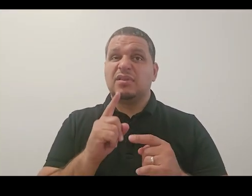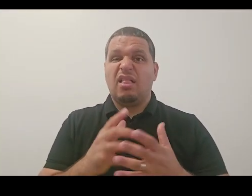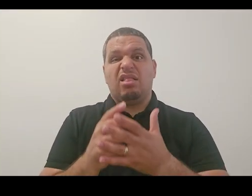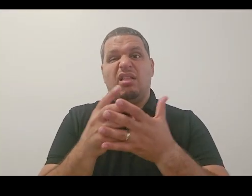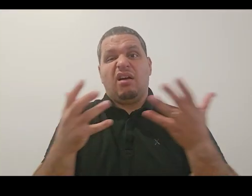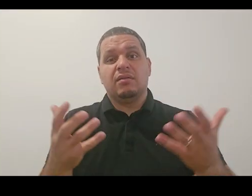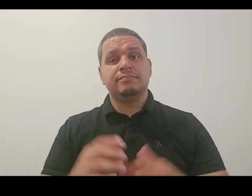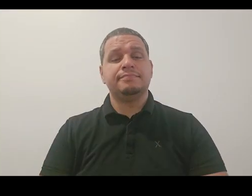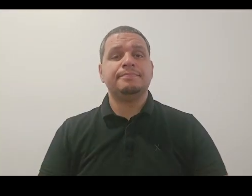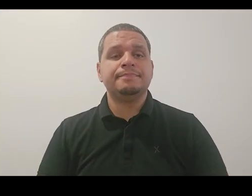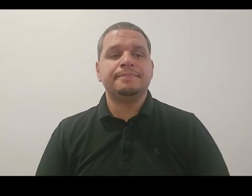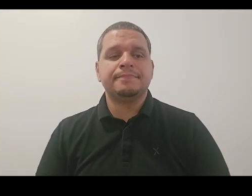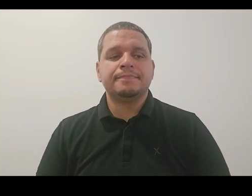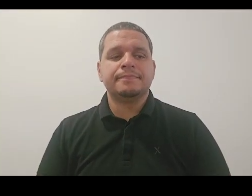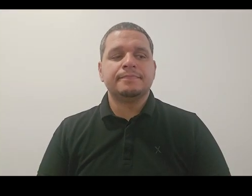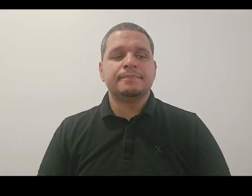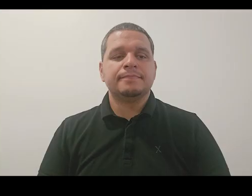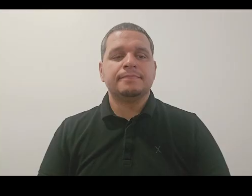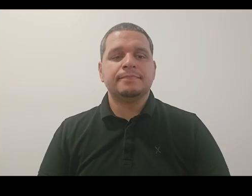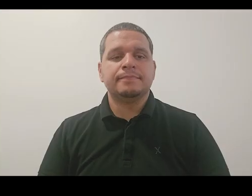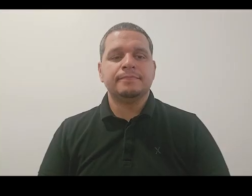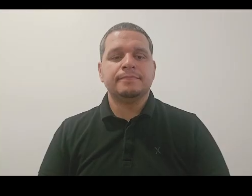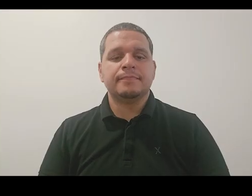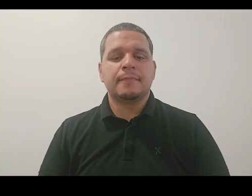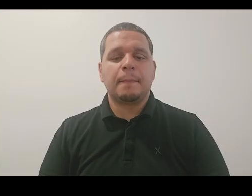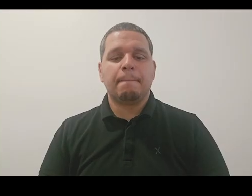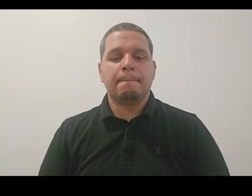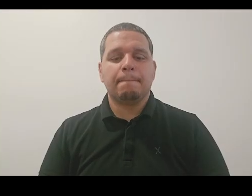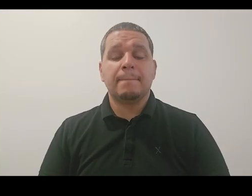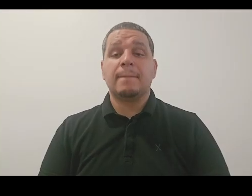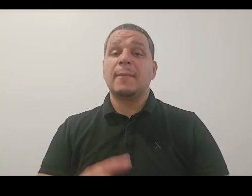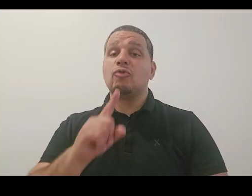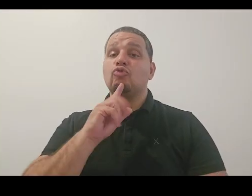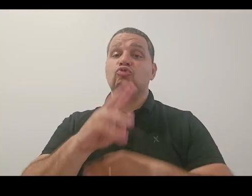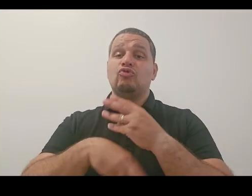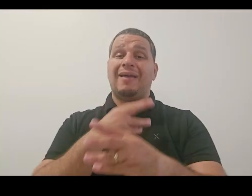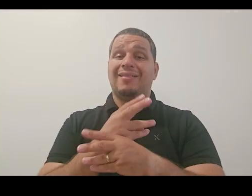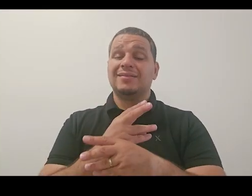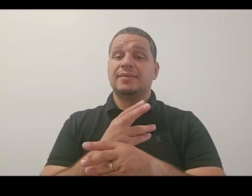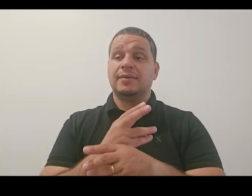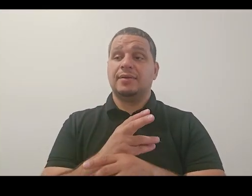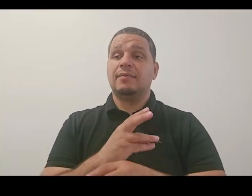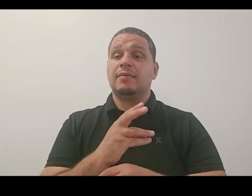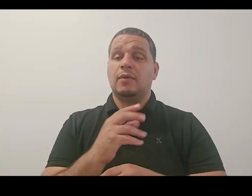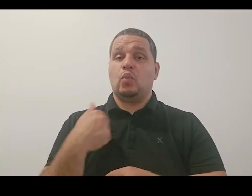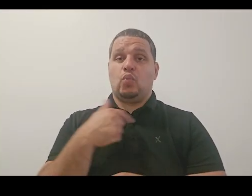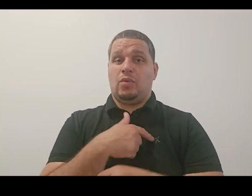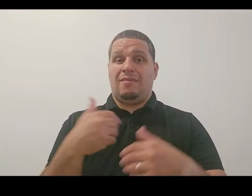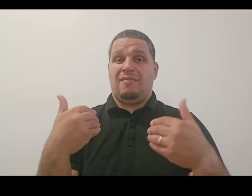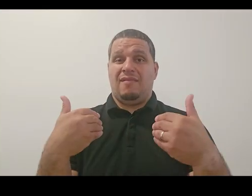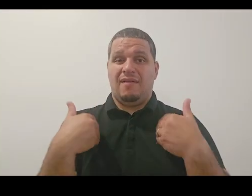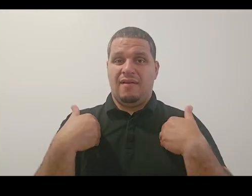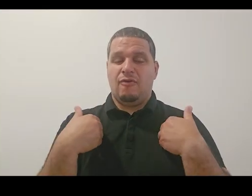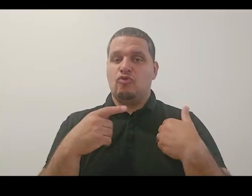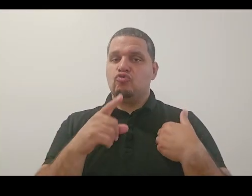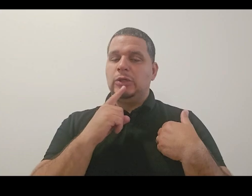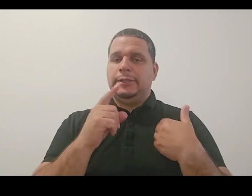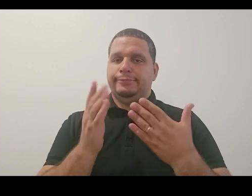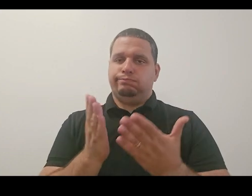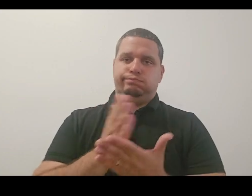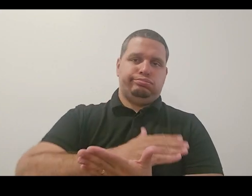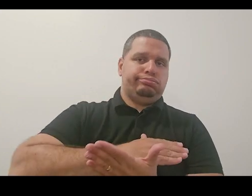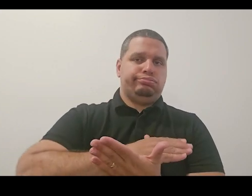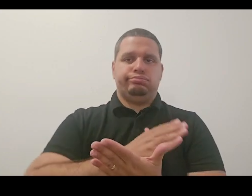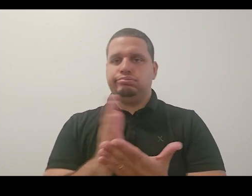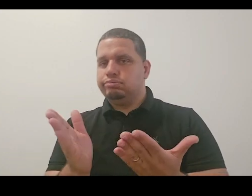lot. And so I think that the reality that we have this whole range